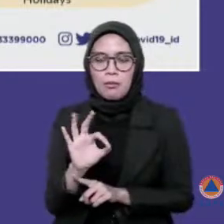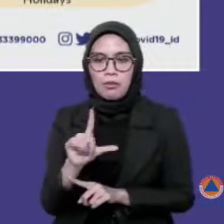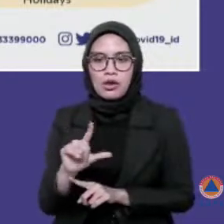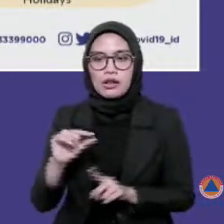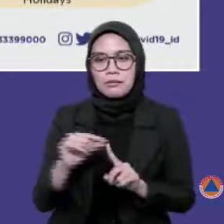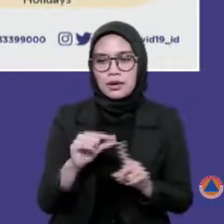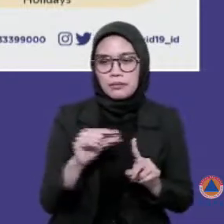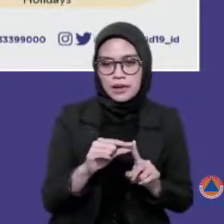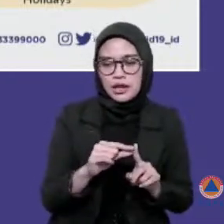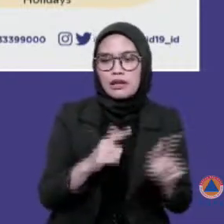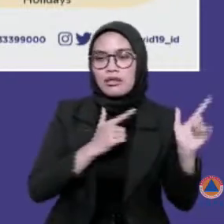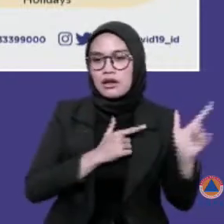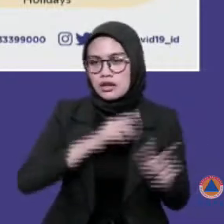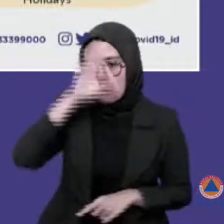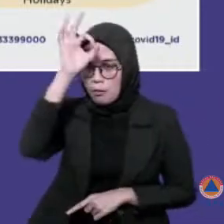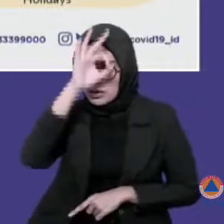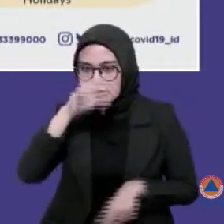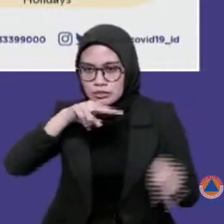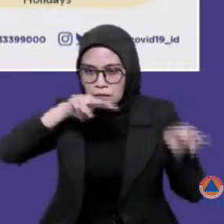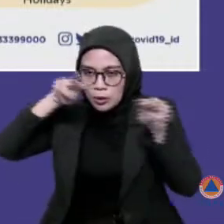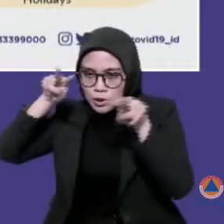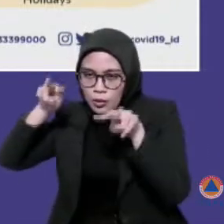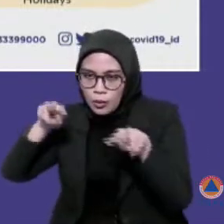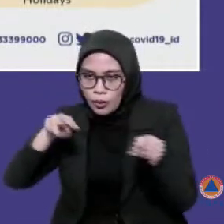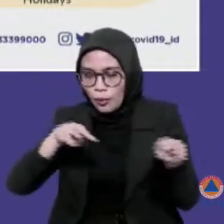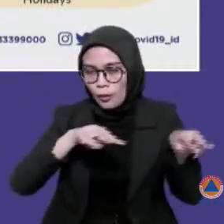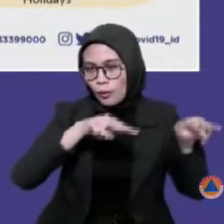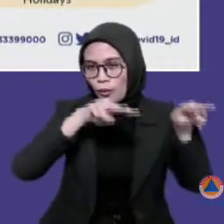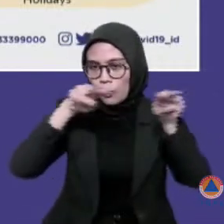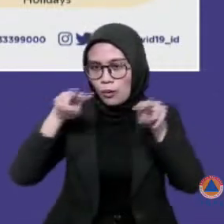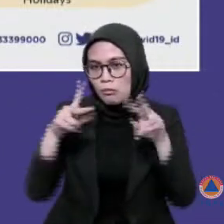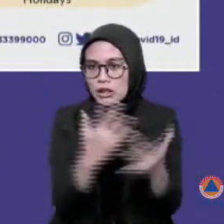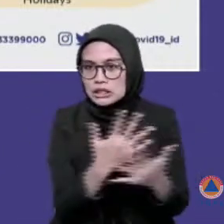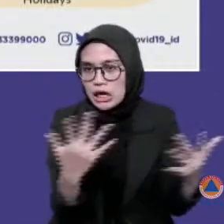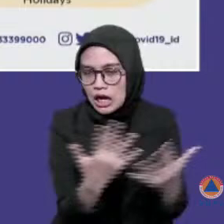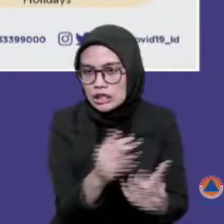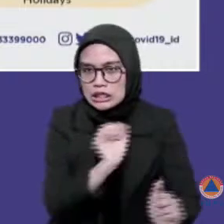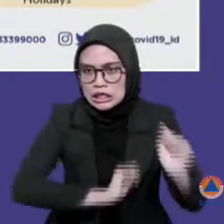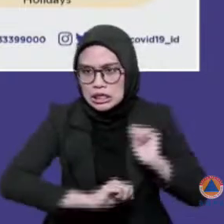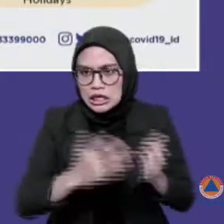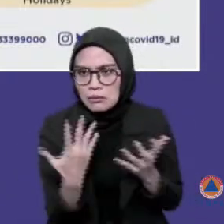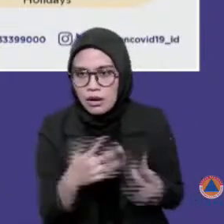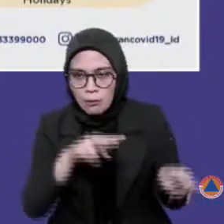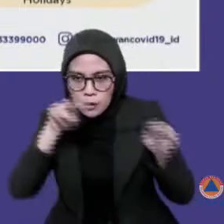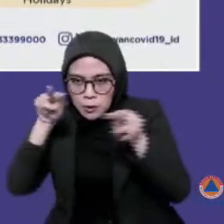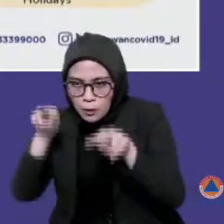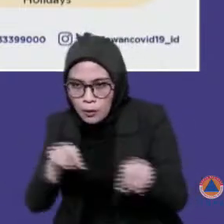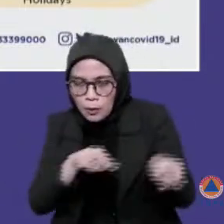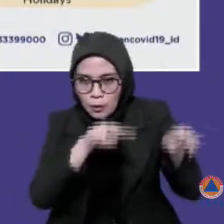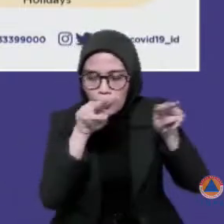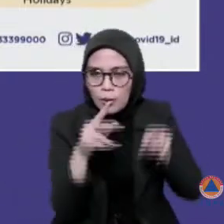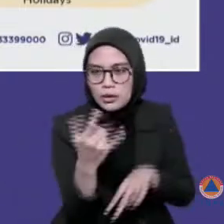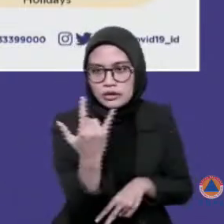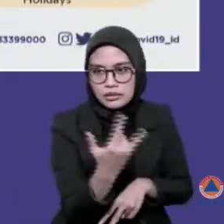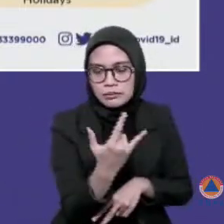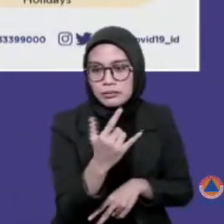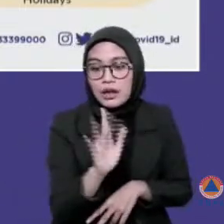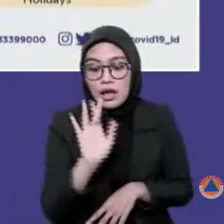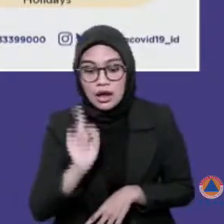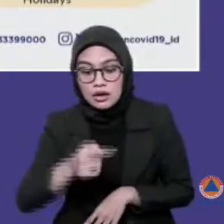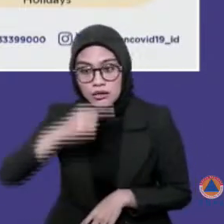force to conduct random testing and monitor mobility on land routes which often escape